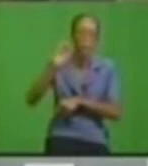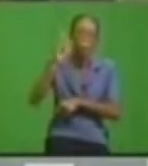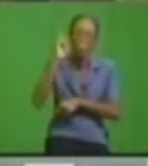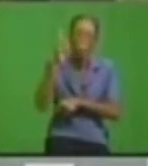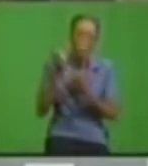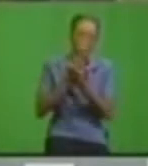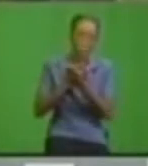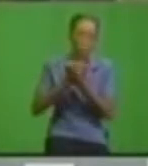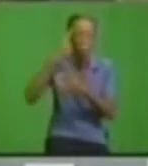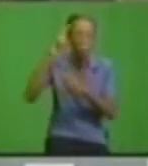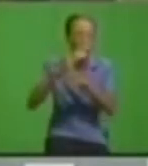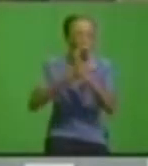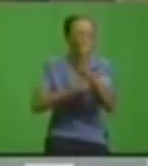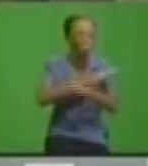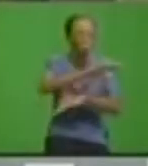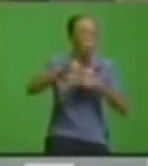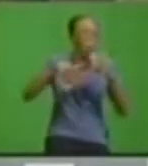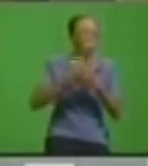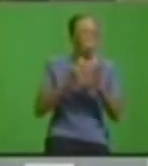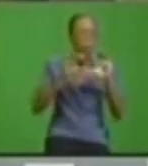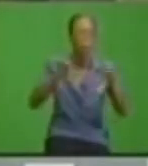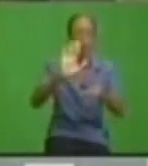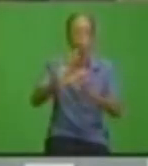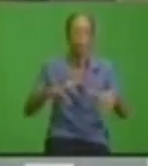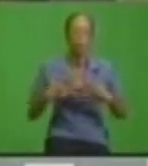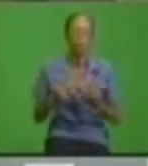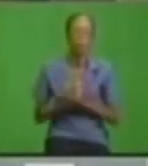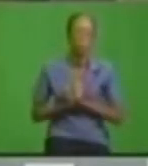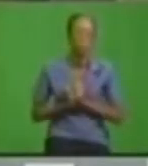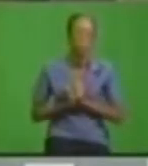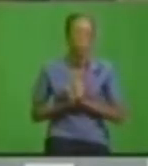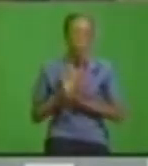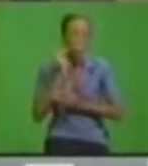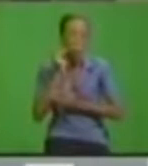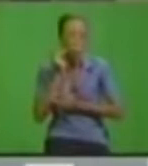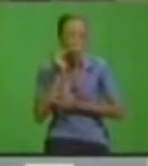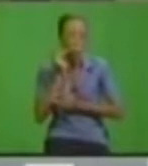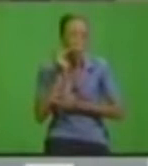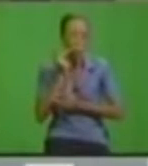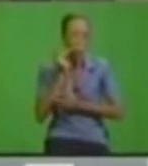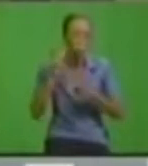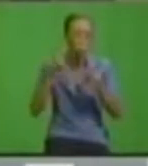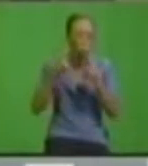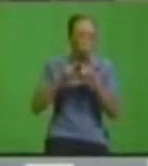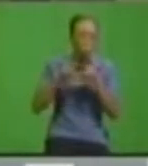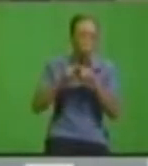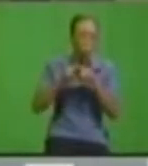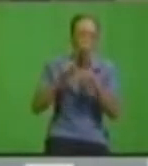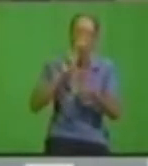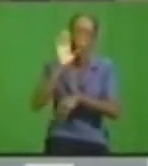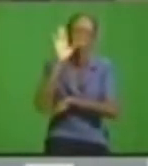provide a better way of life for all our peoples. He was committed in his quest to contribute